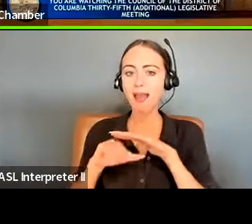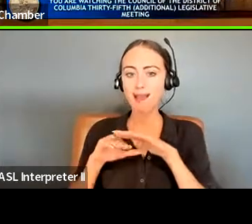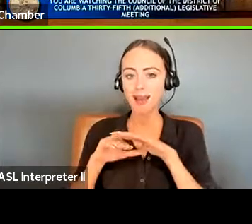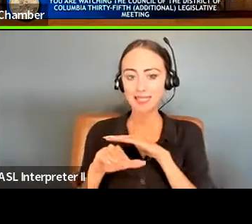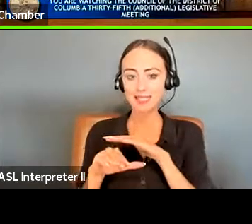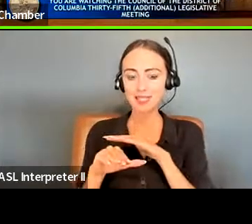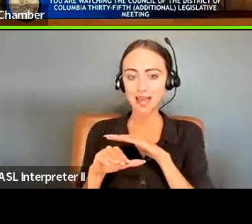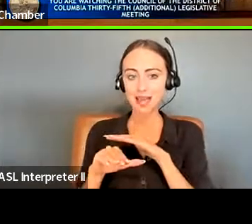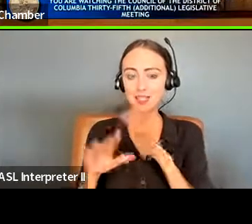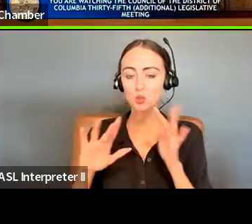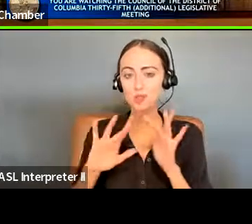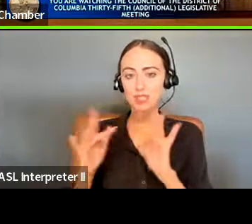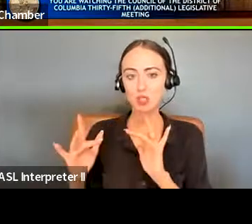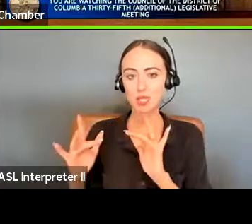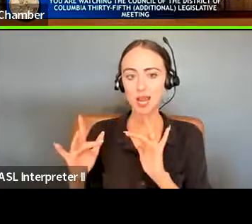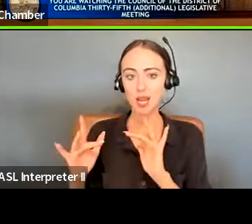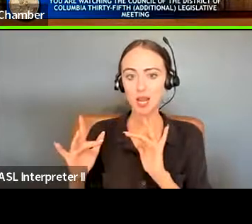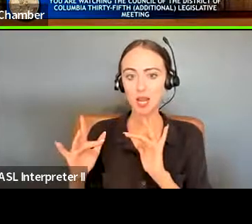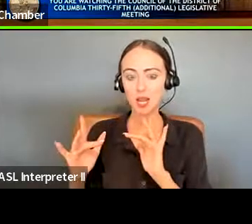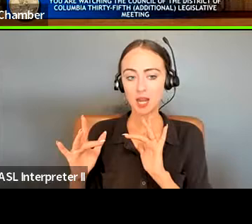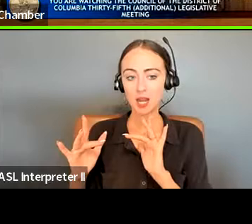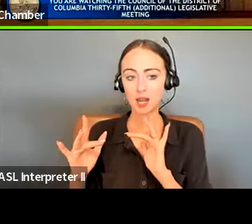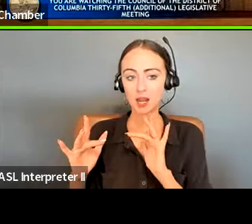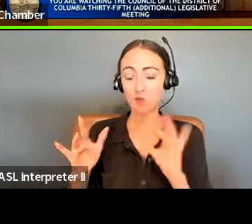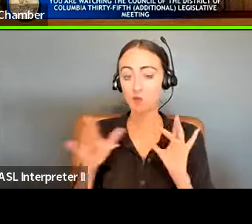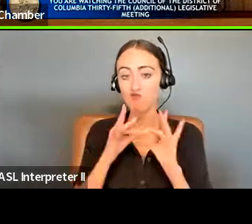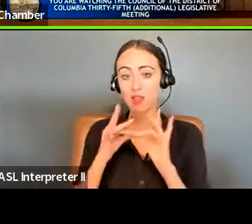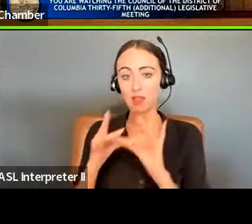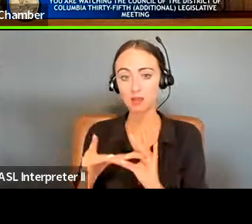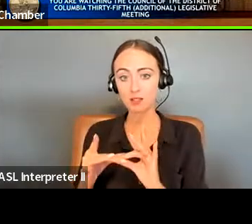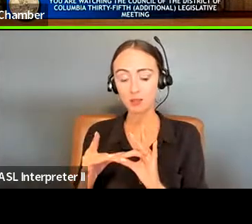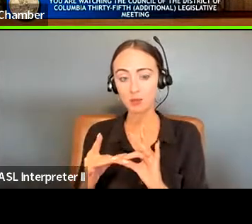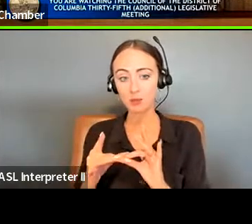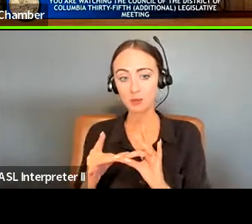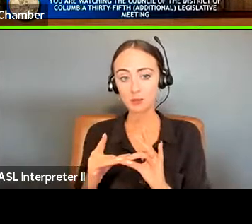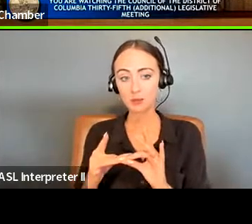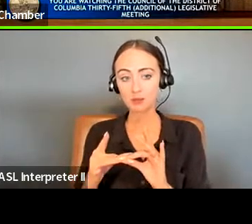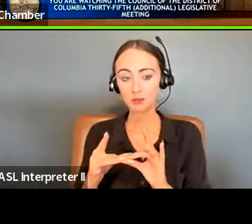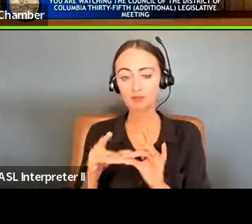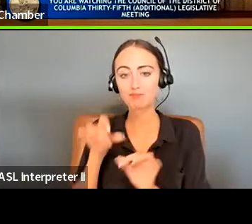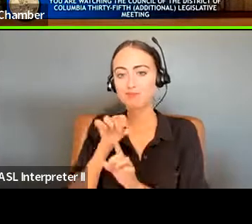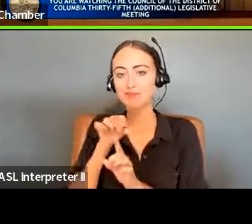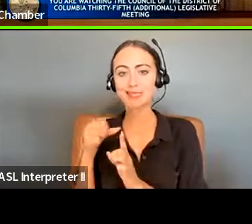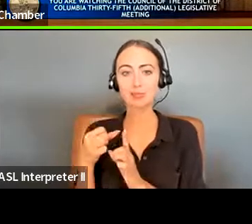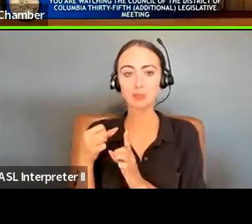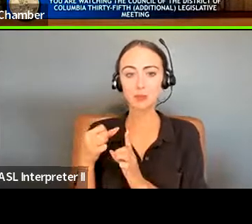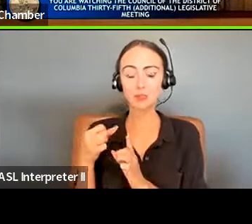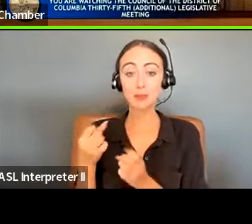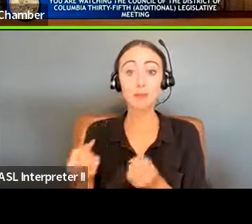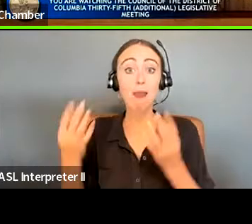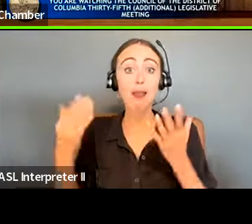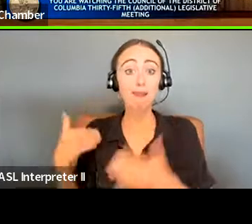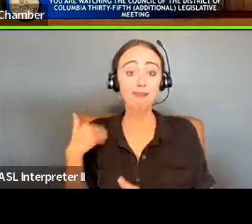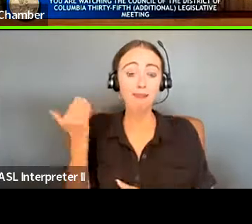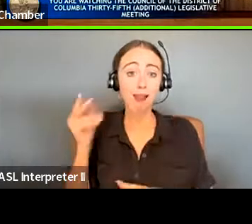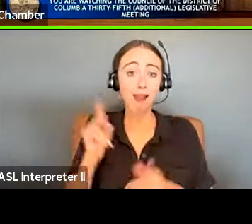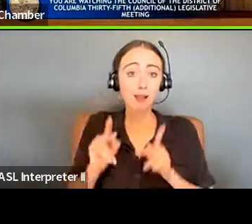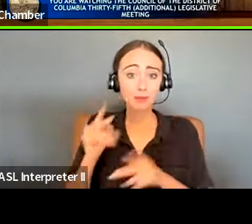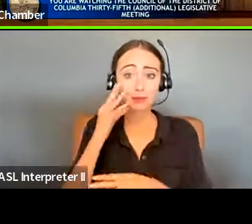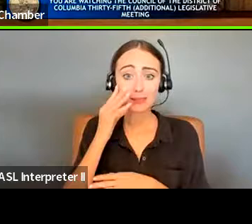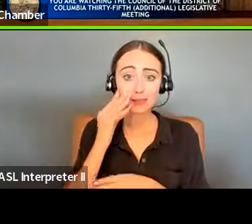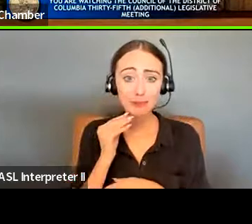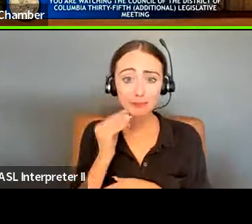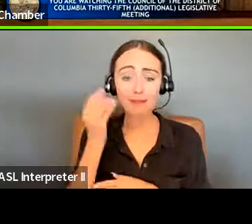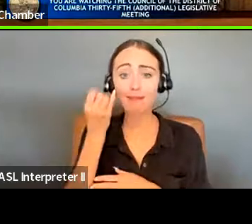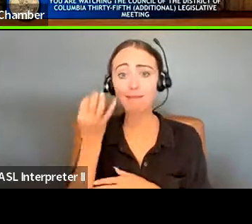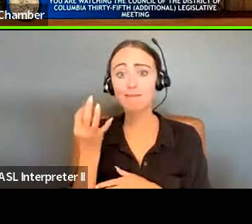to the internet as it relates to situations that many young people encounter if they